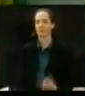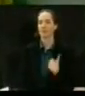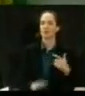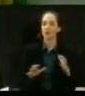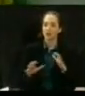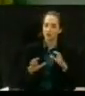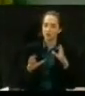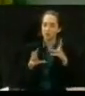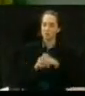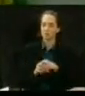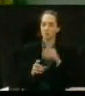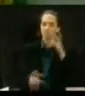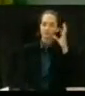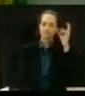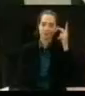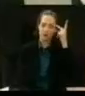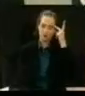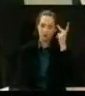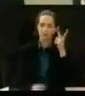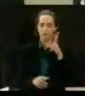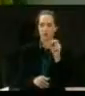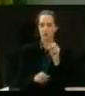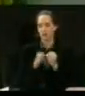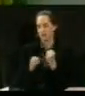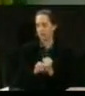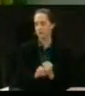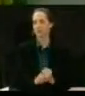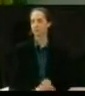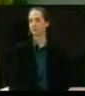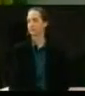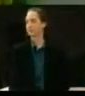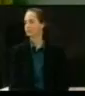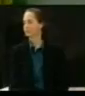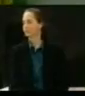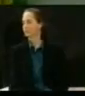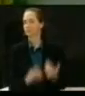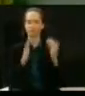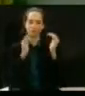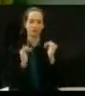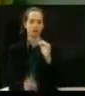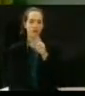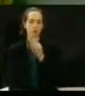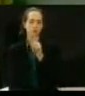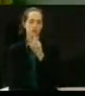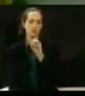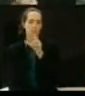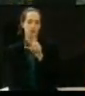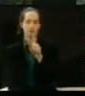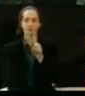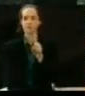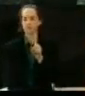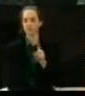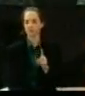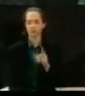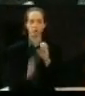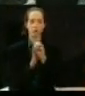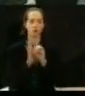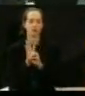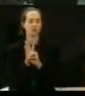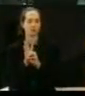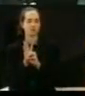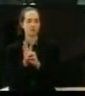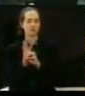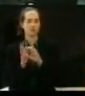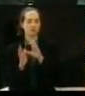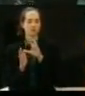That's all I've said. Let's move it. Clerk, 101. This is an ordinance of the Commission of Knox County, Tennessee, approving the stormwater